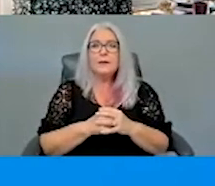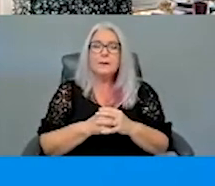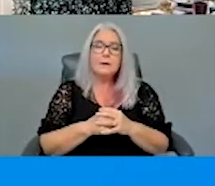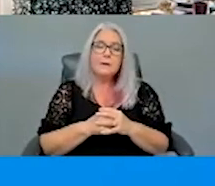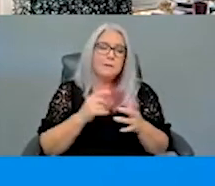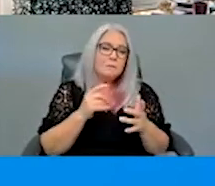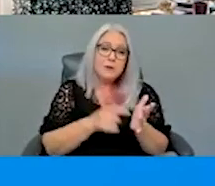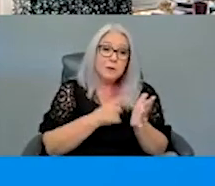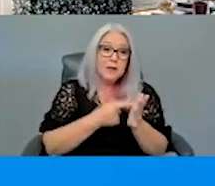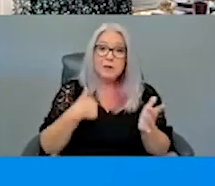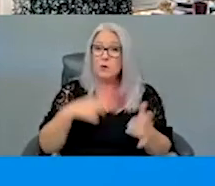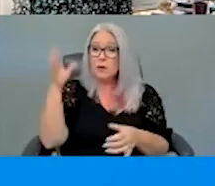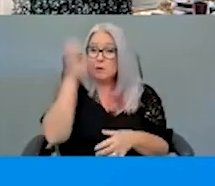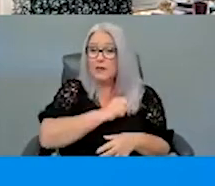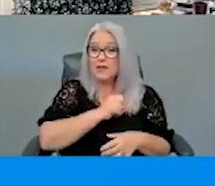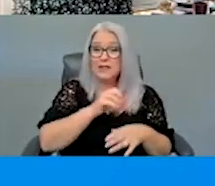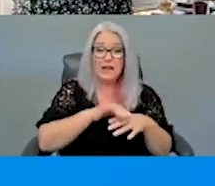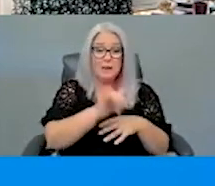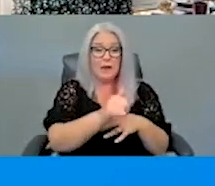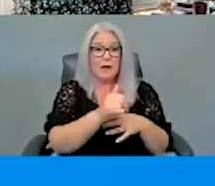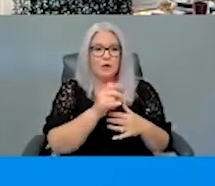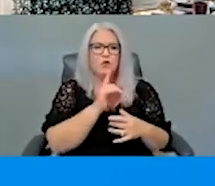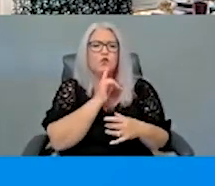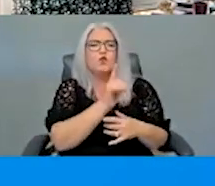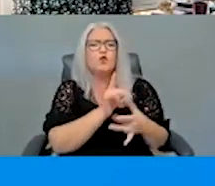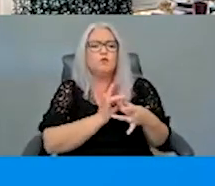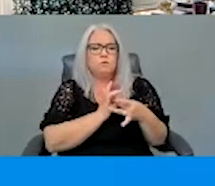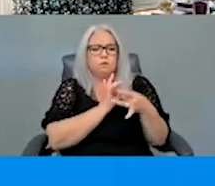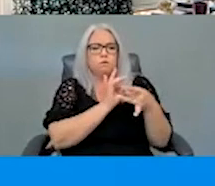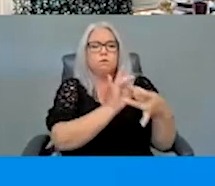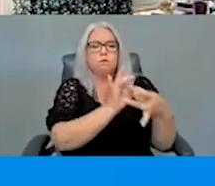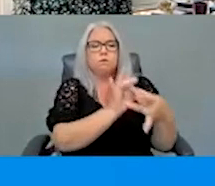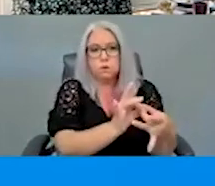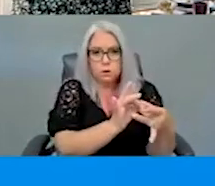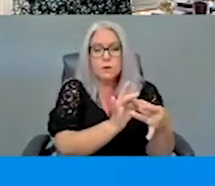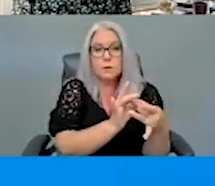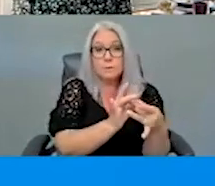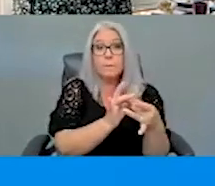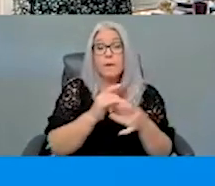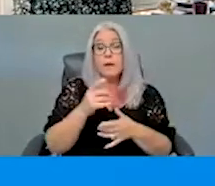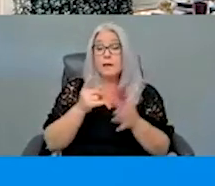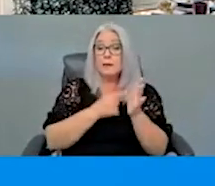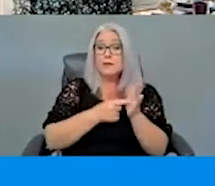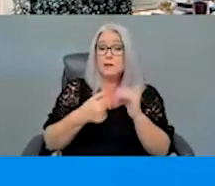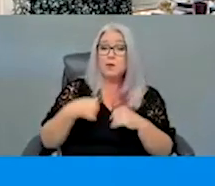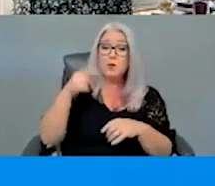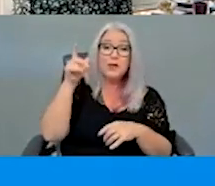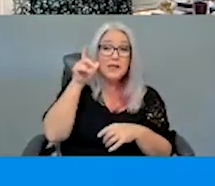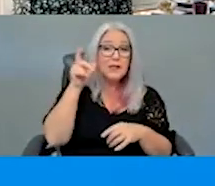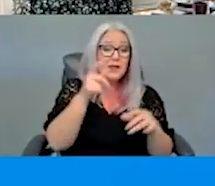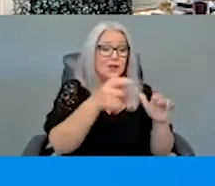miss out on an authentic connection. And so sometimes you hear these stereotypes in a very disability specific